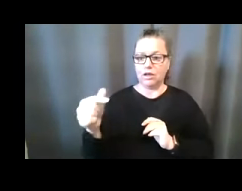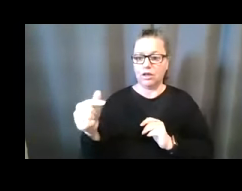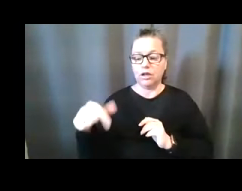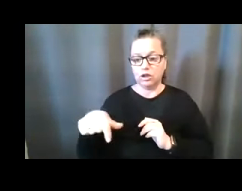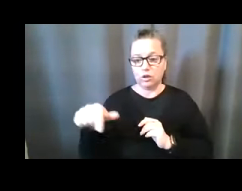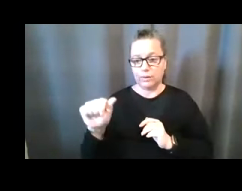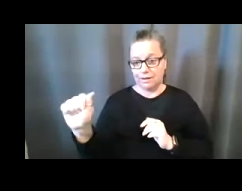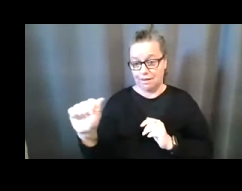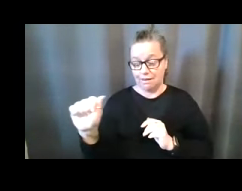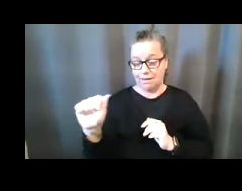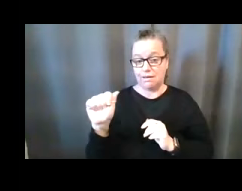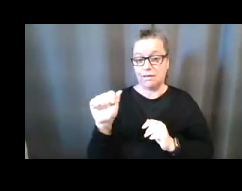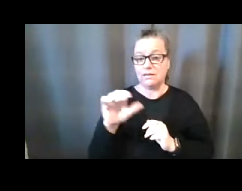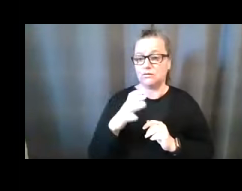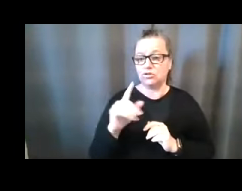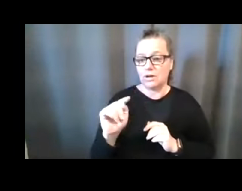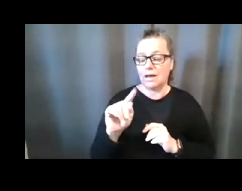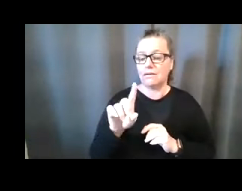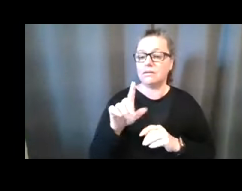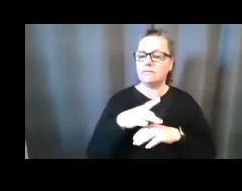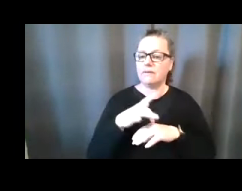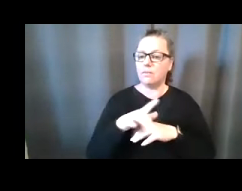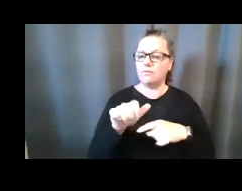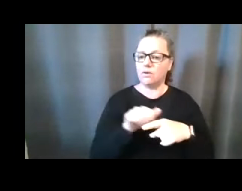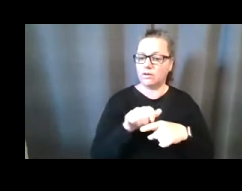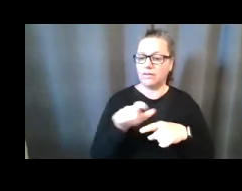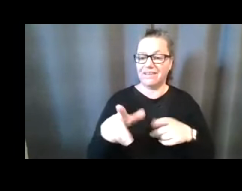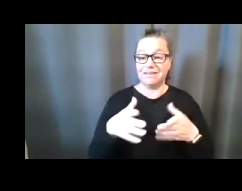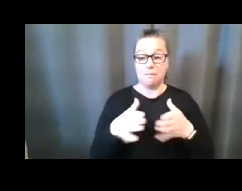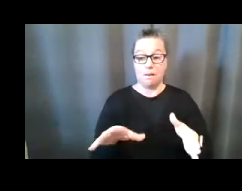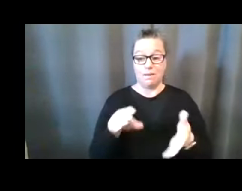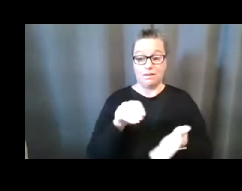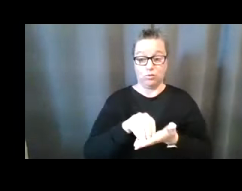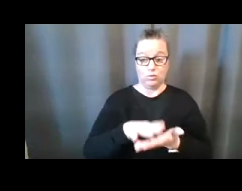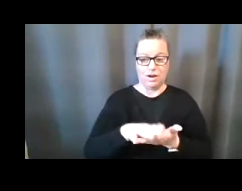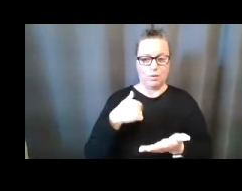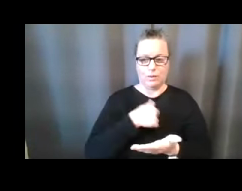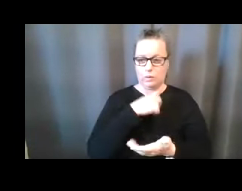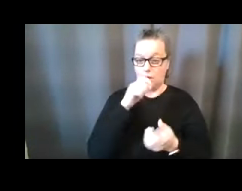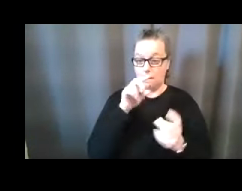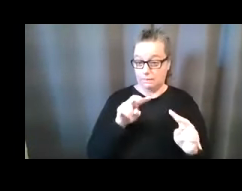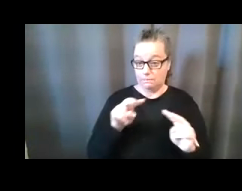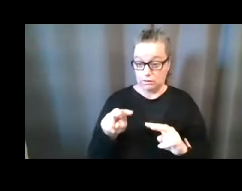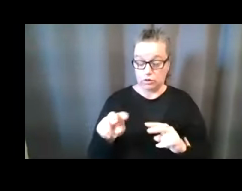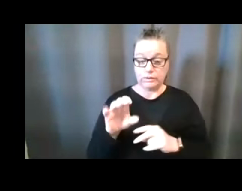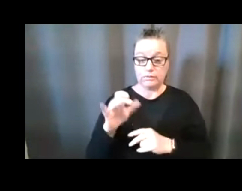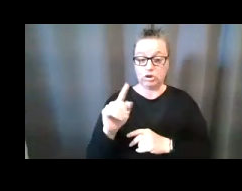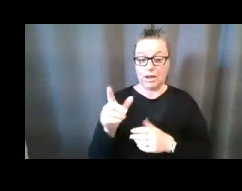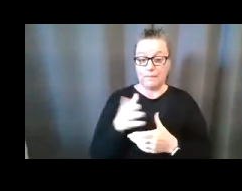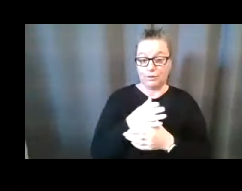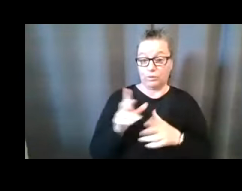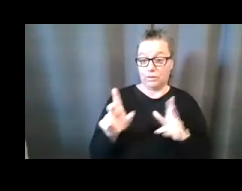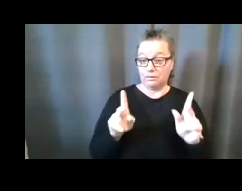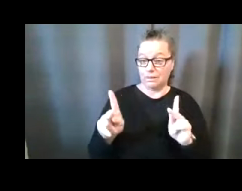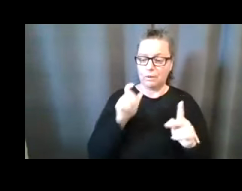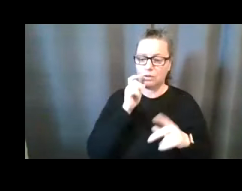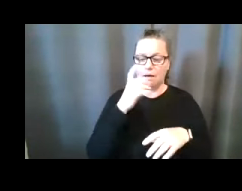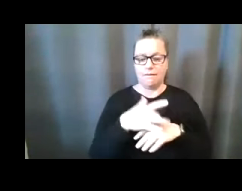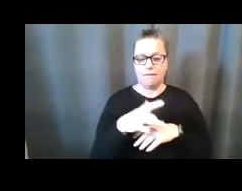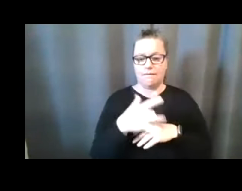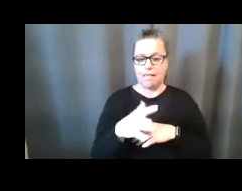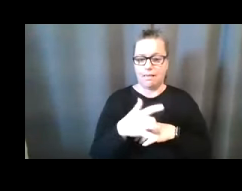isn't available for an exercise today. This is a public record, and we won't be monitoring it. Chat between participants is not available during